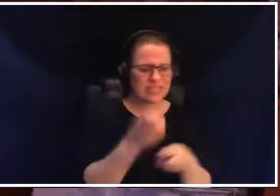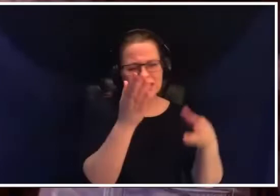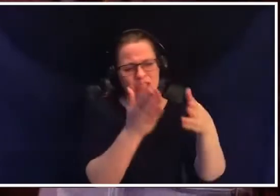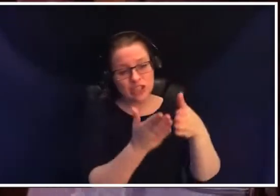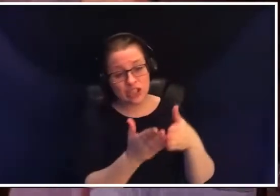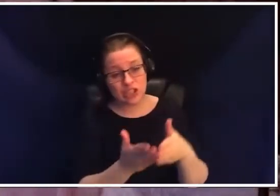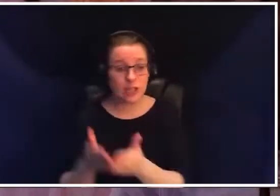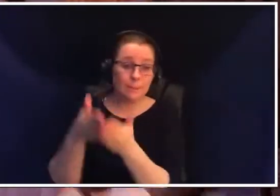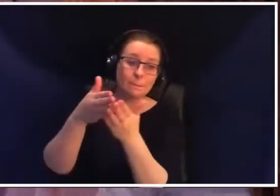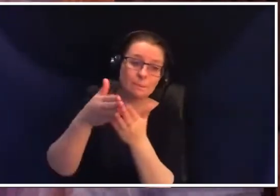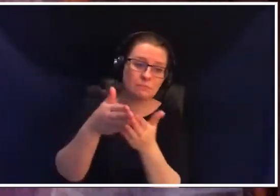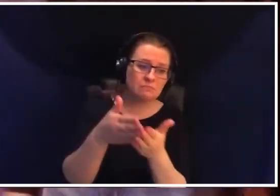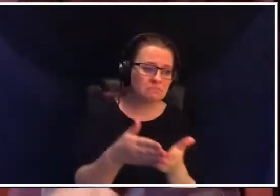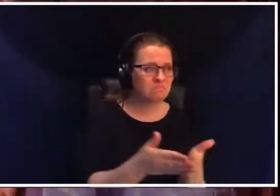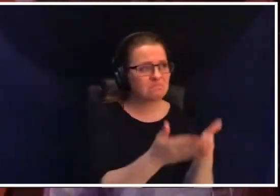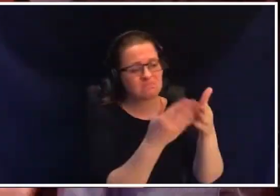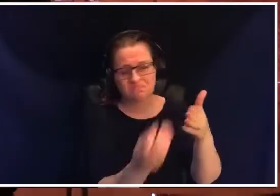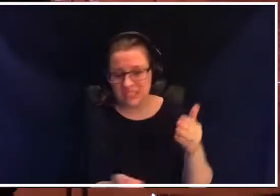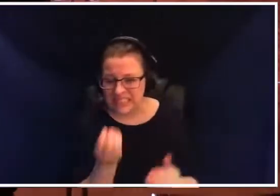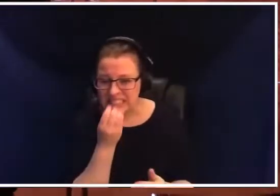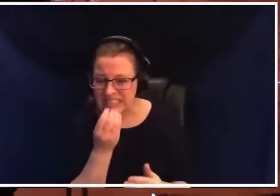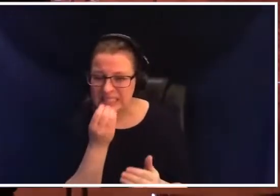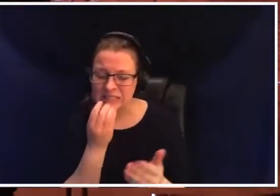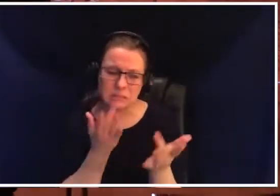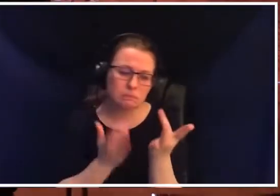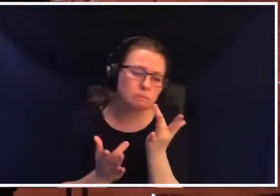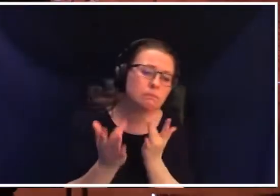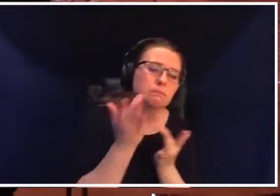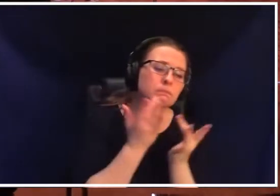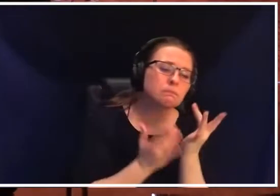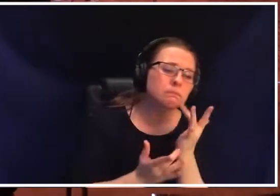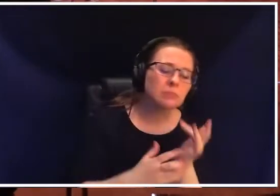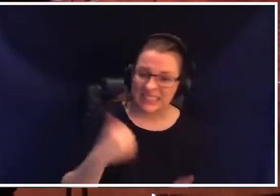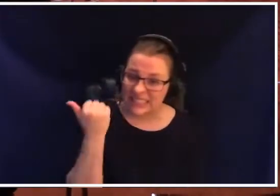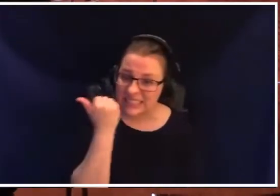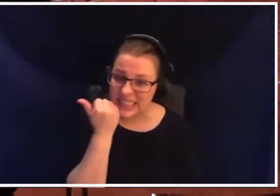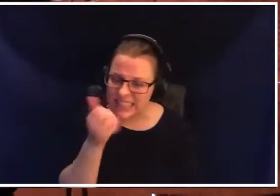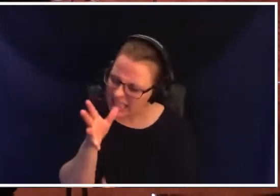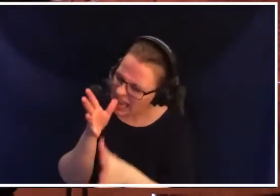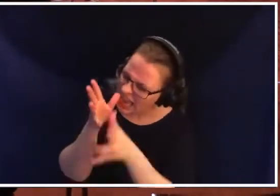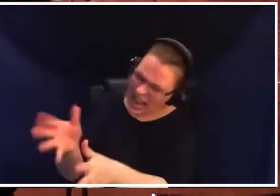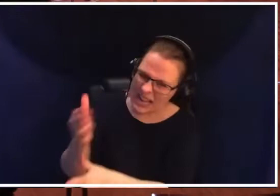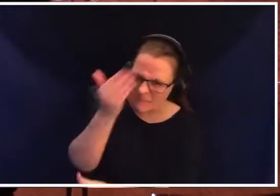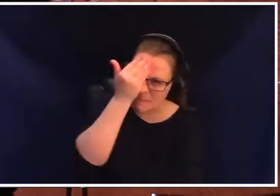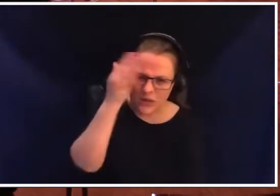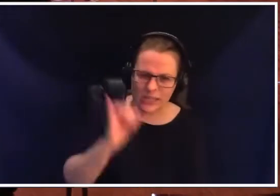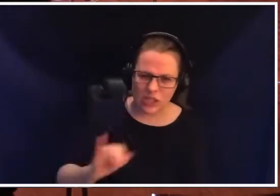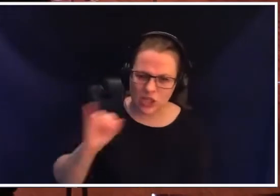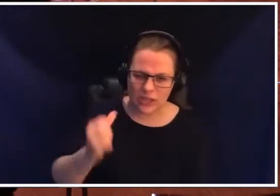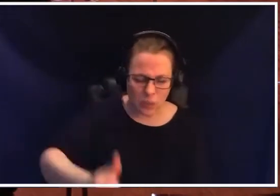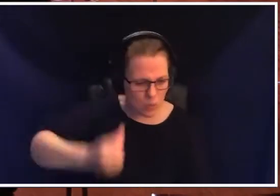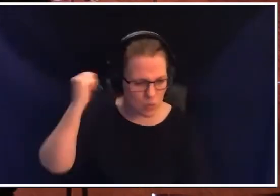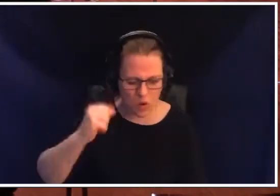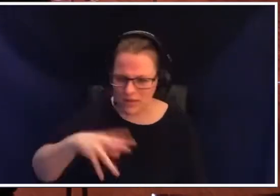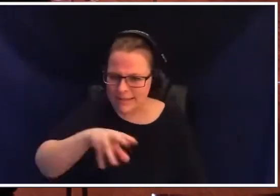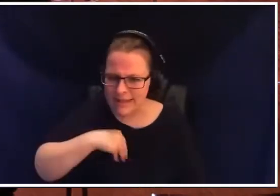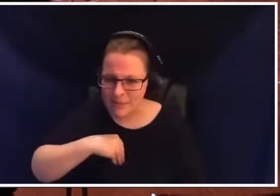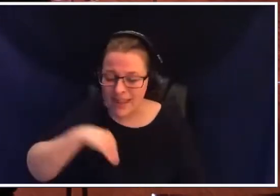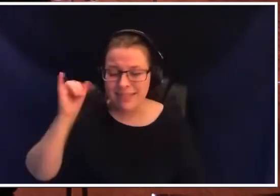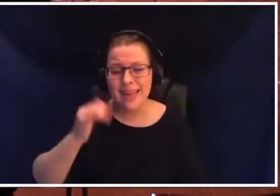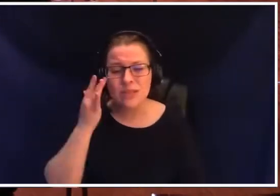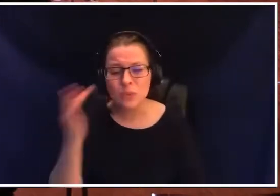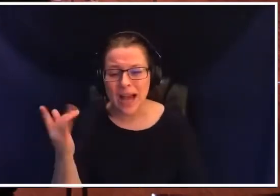much to eat. And dentists hate pirate insurance, which is why we've so many